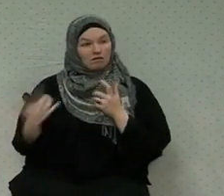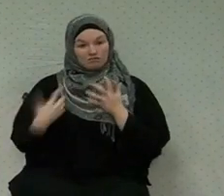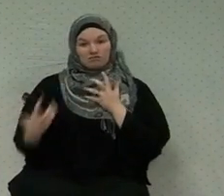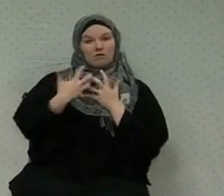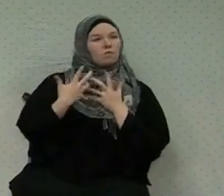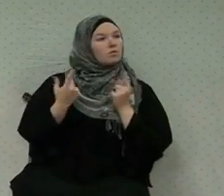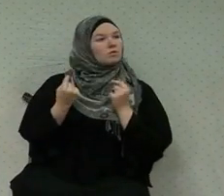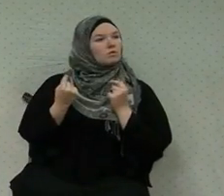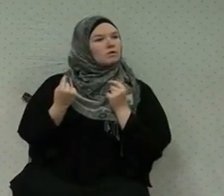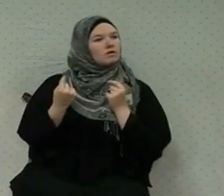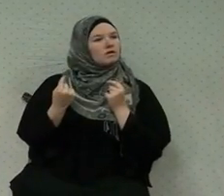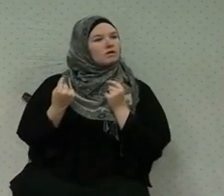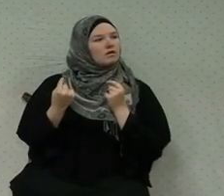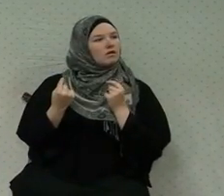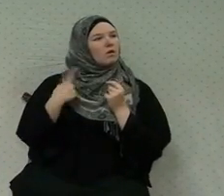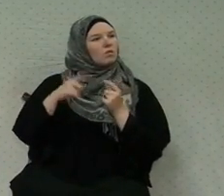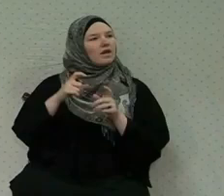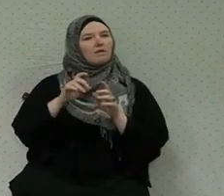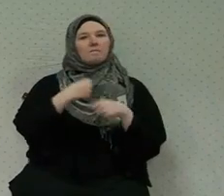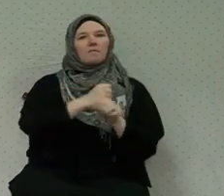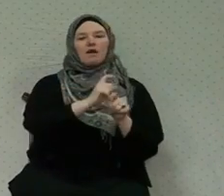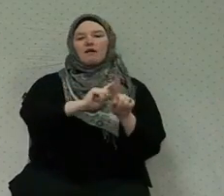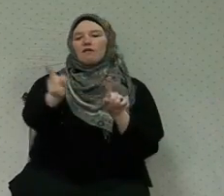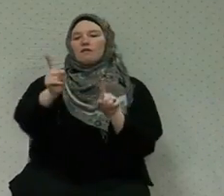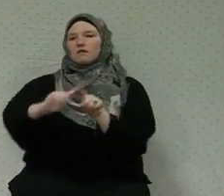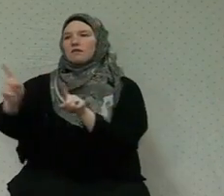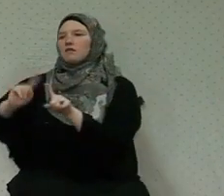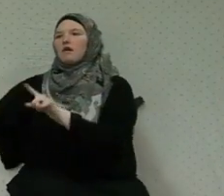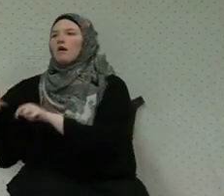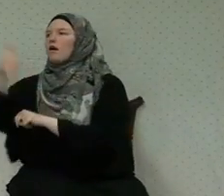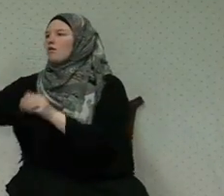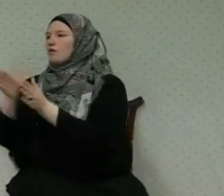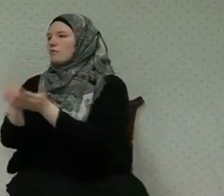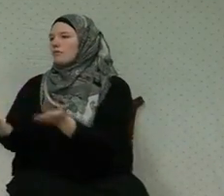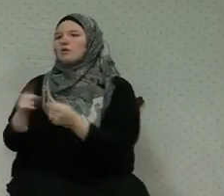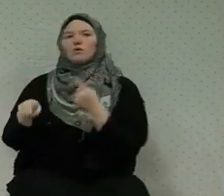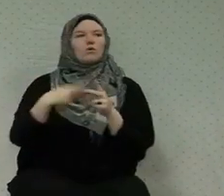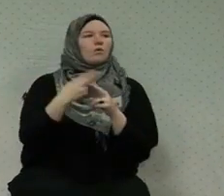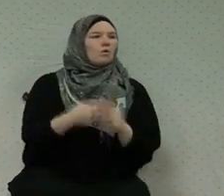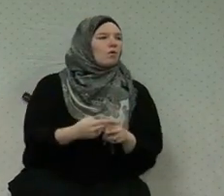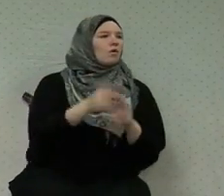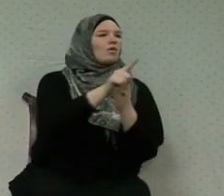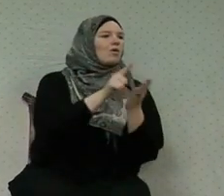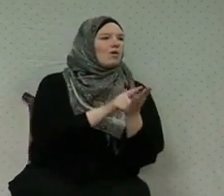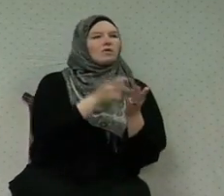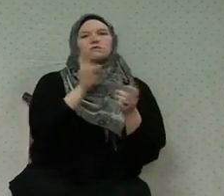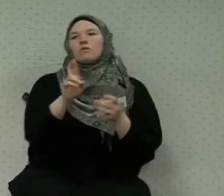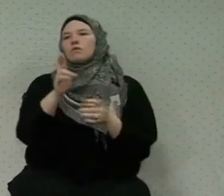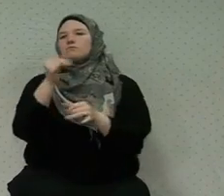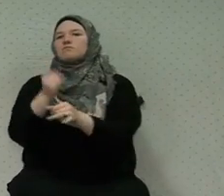we invent other books. Call them constitutions, call them laws, call them